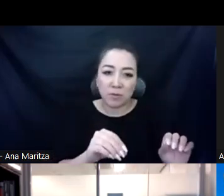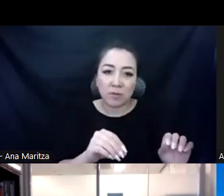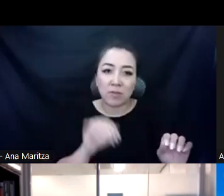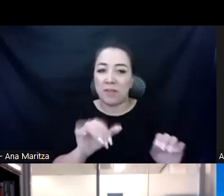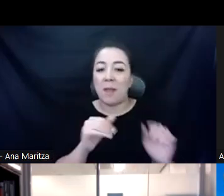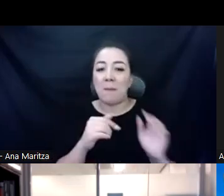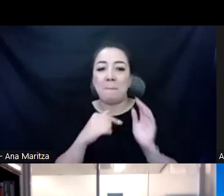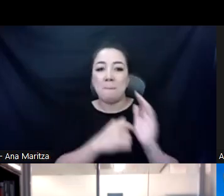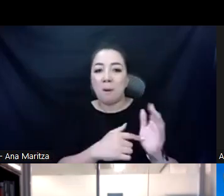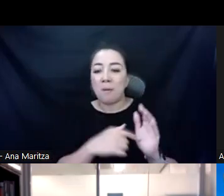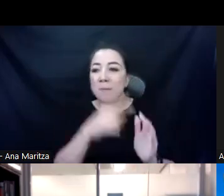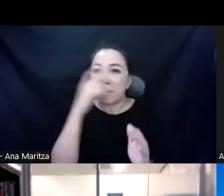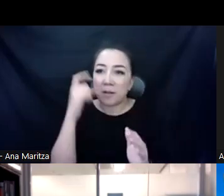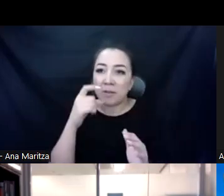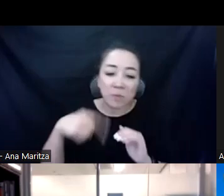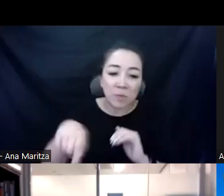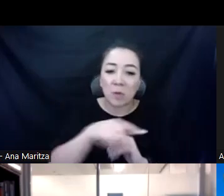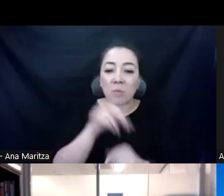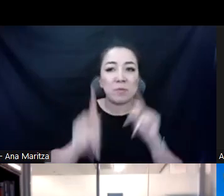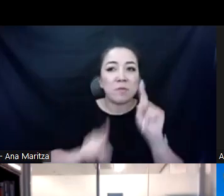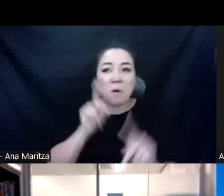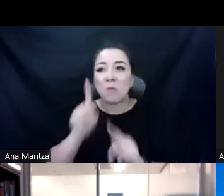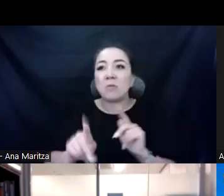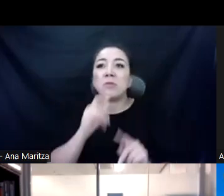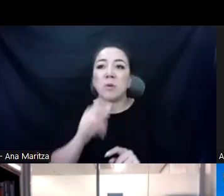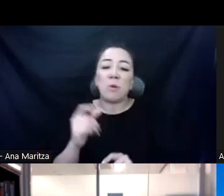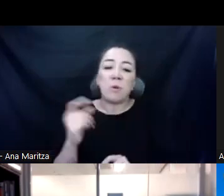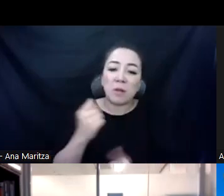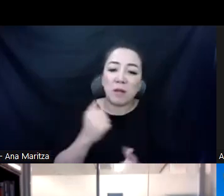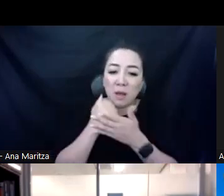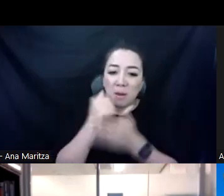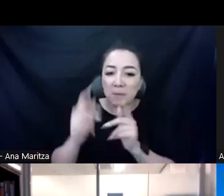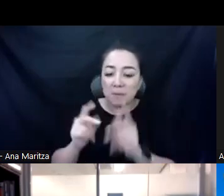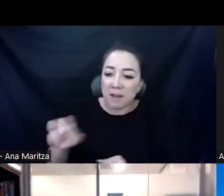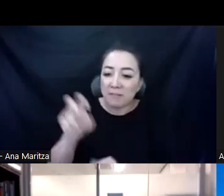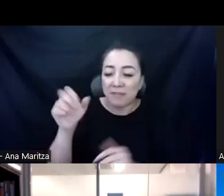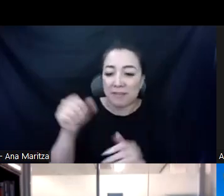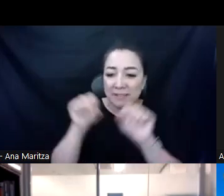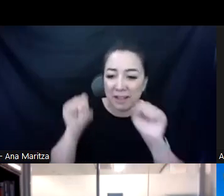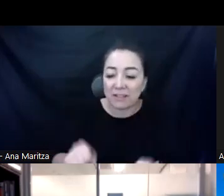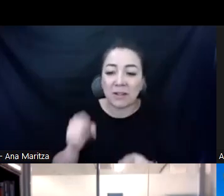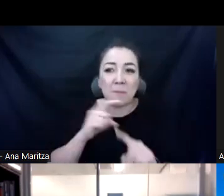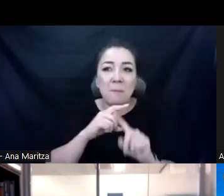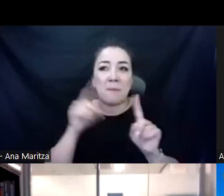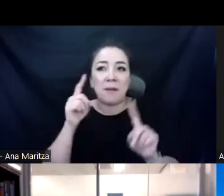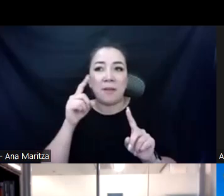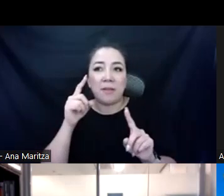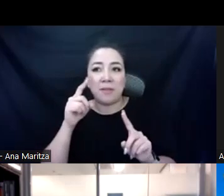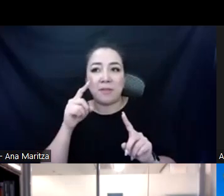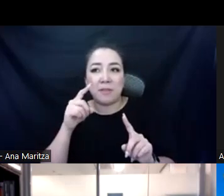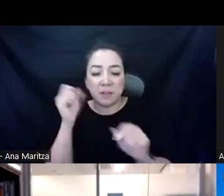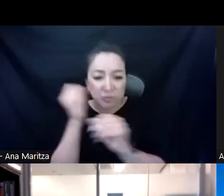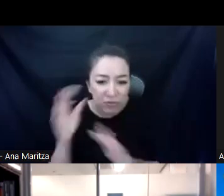model, because those folks don't only just help people navigate the system, but they're a